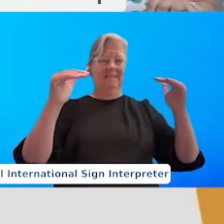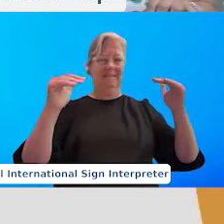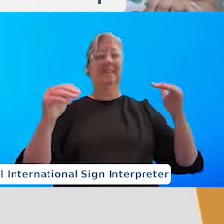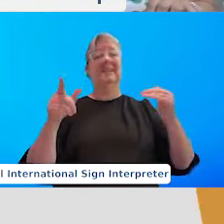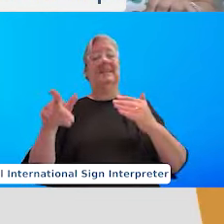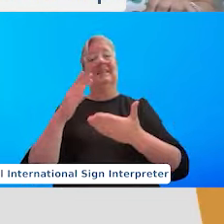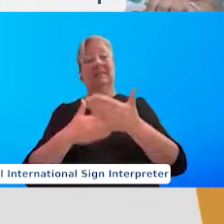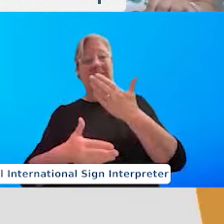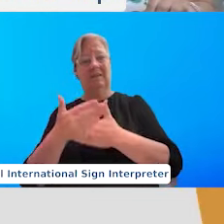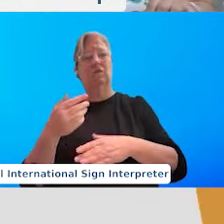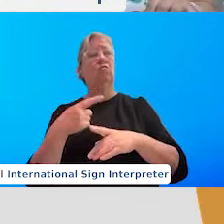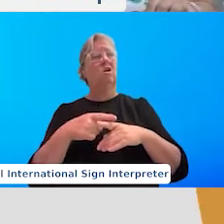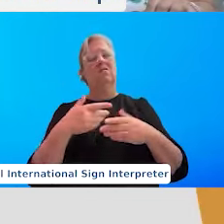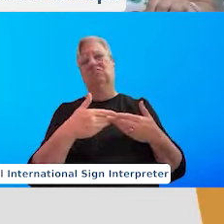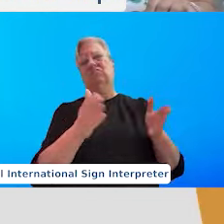by